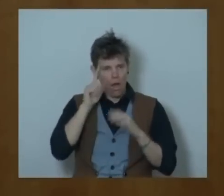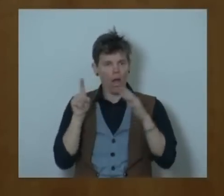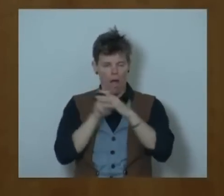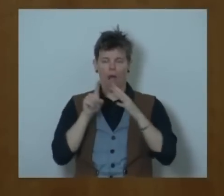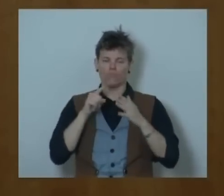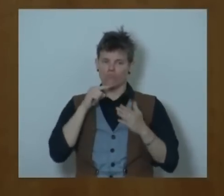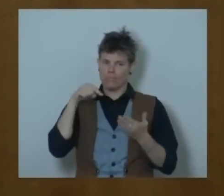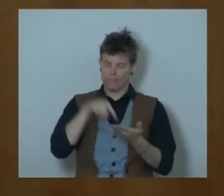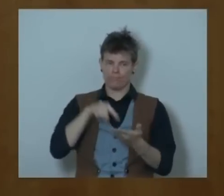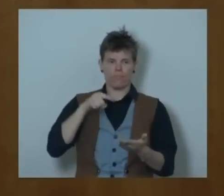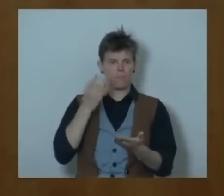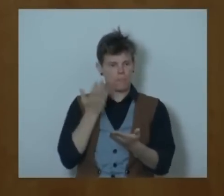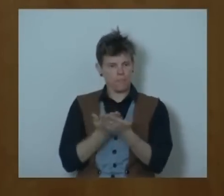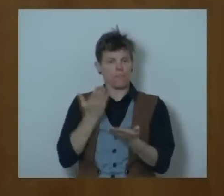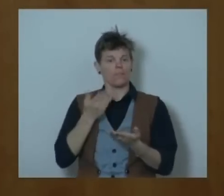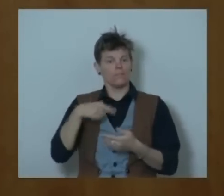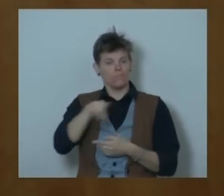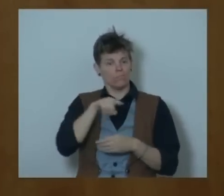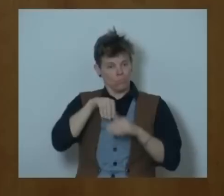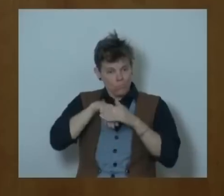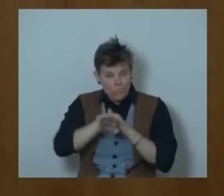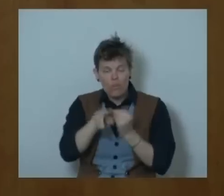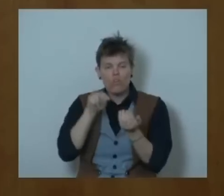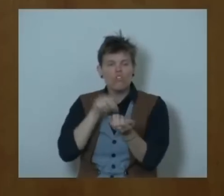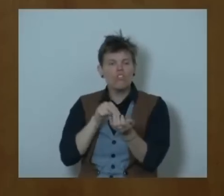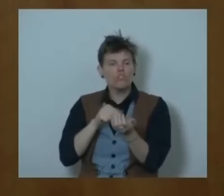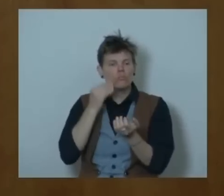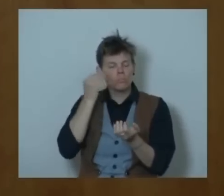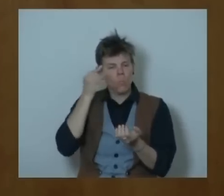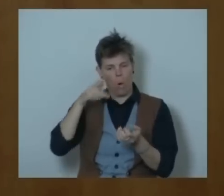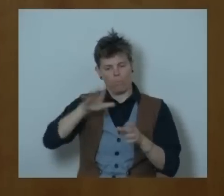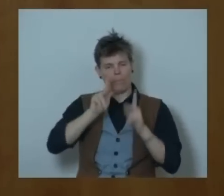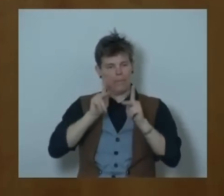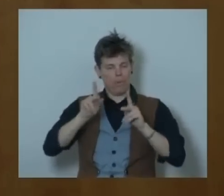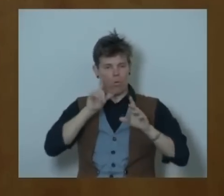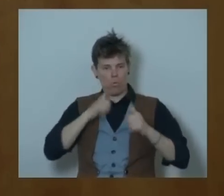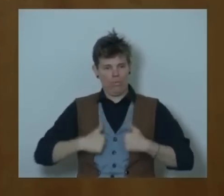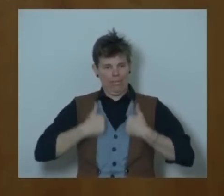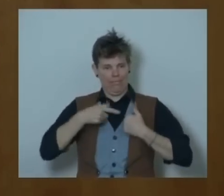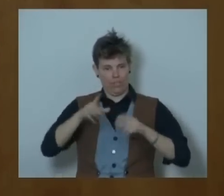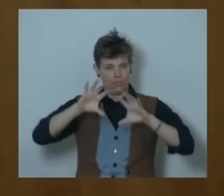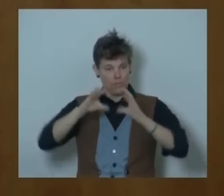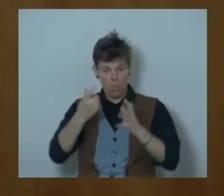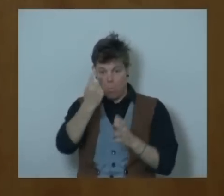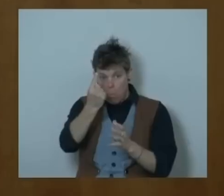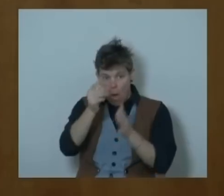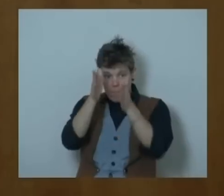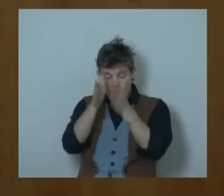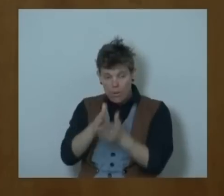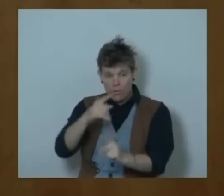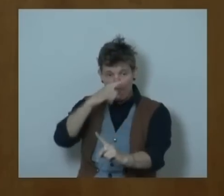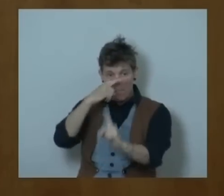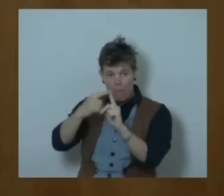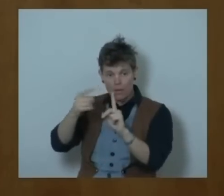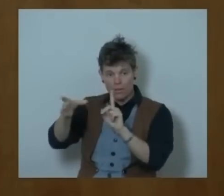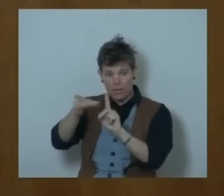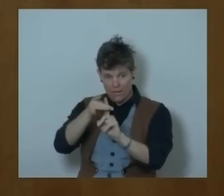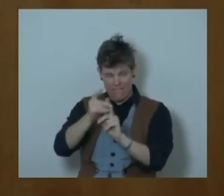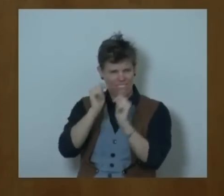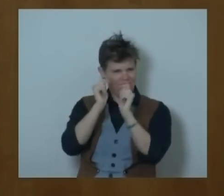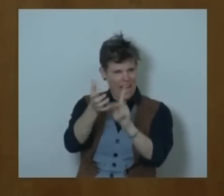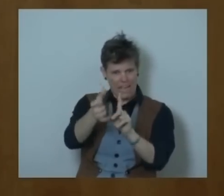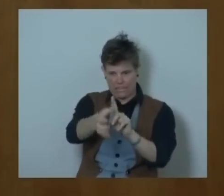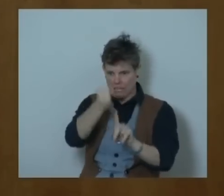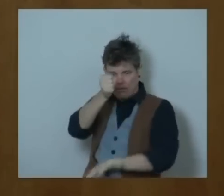into a congregate setting like a nursing home, if we have one positive, and if we can get in there quickly and isolate that person and